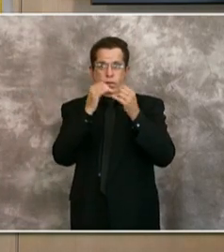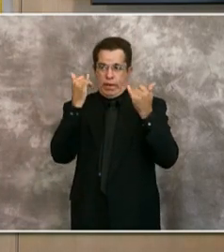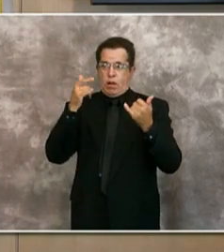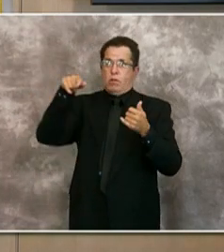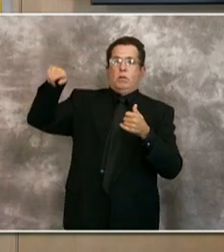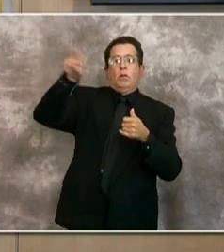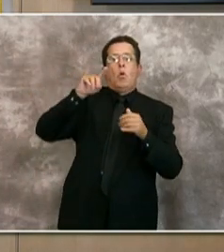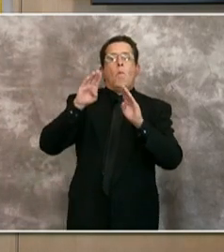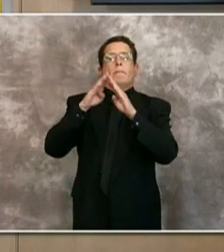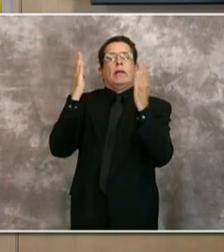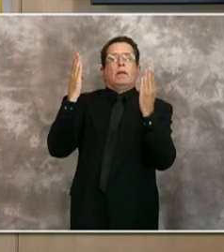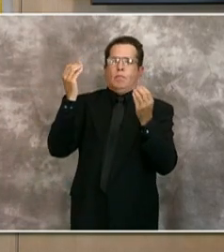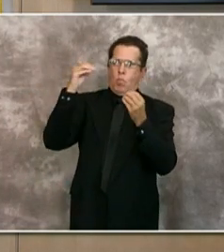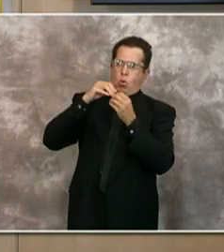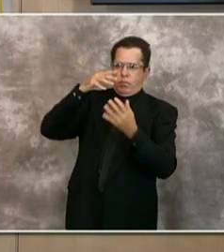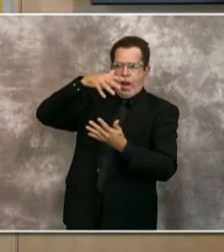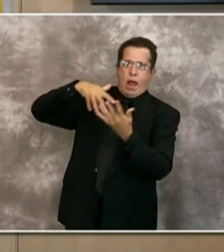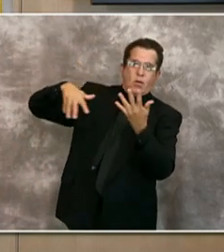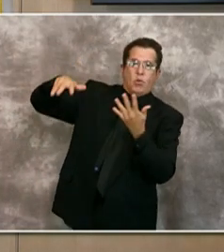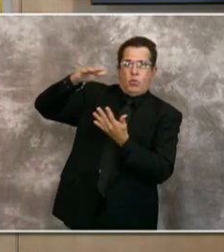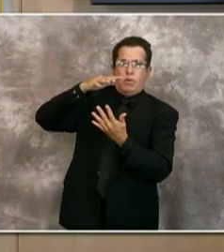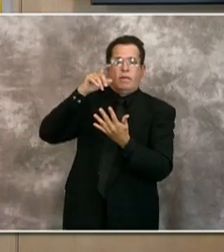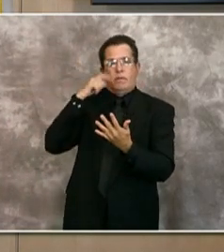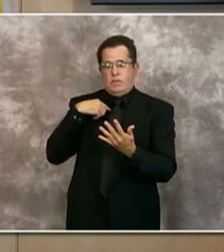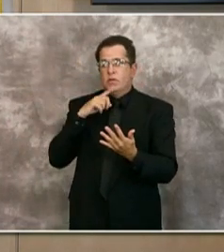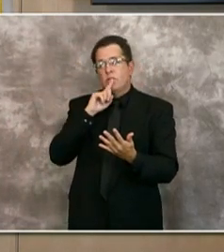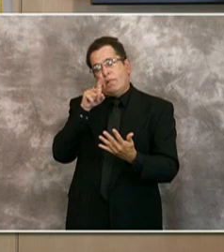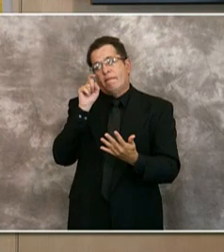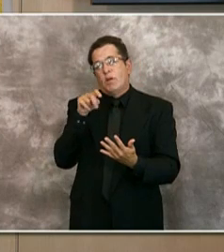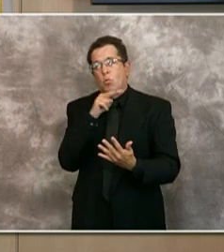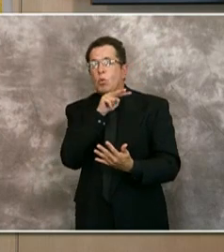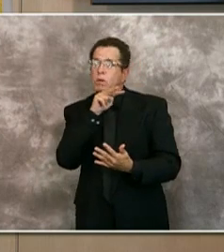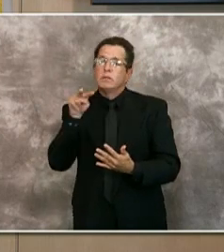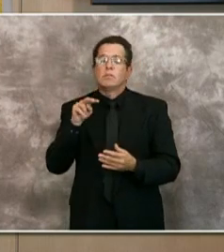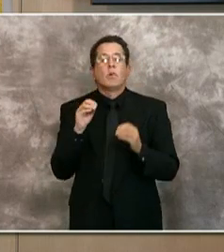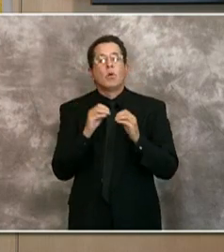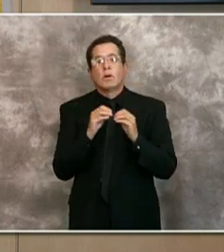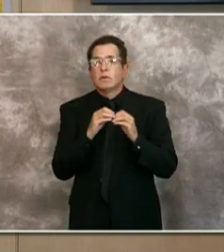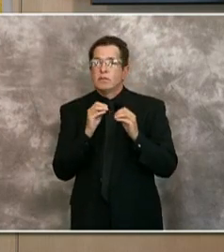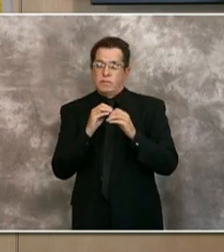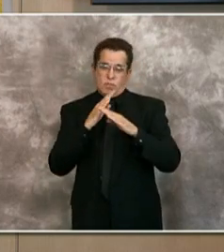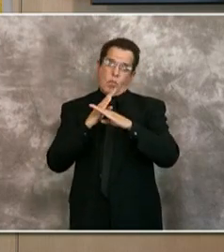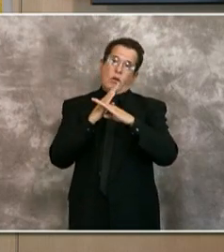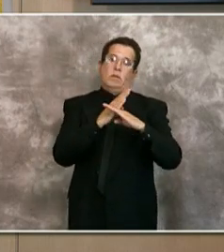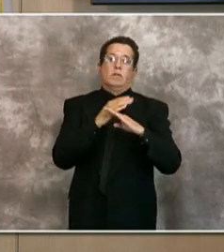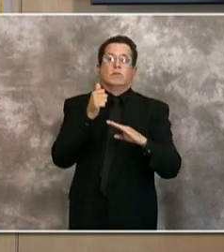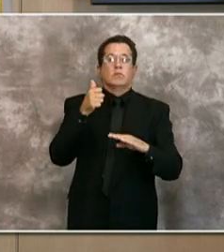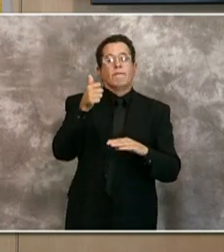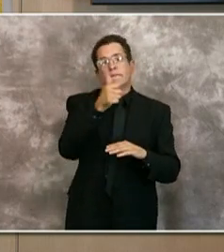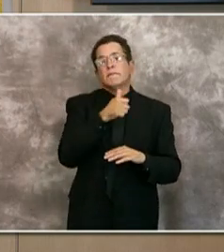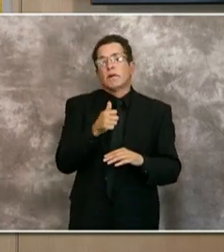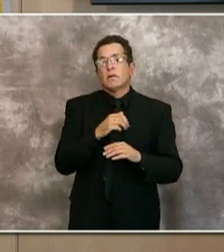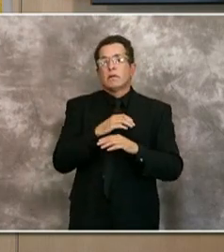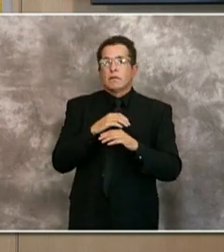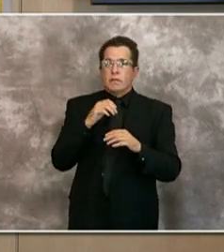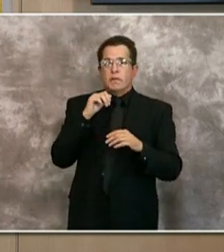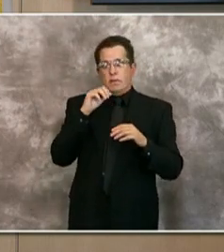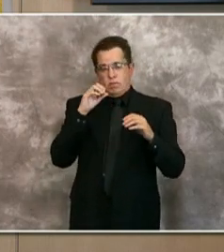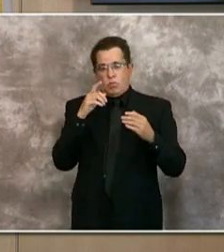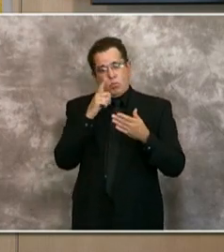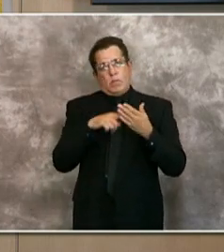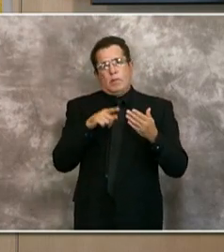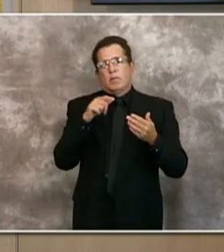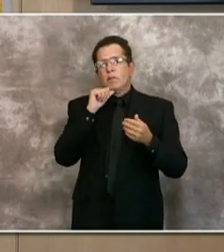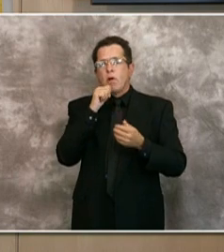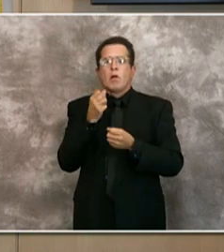and people are more engaged and going into more settings, we really have to be mindful to guard against the actions or lack of actions that